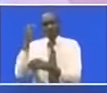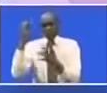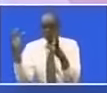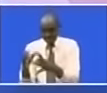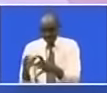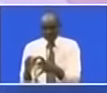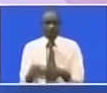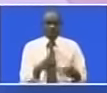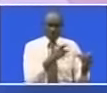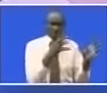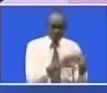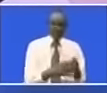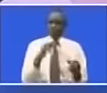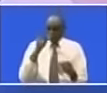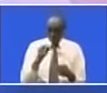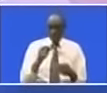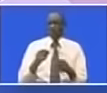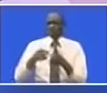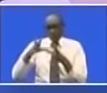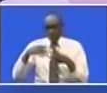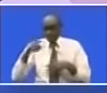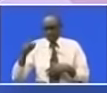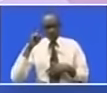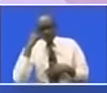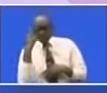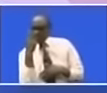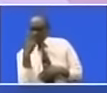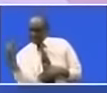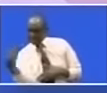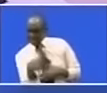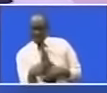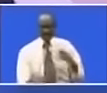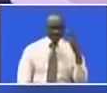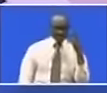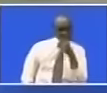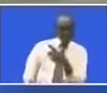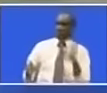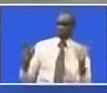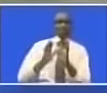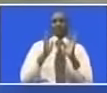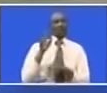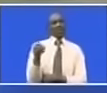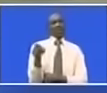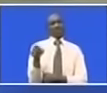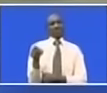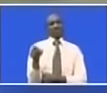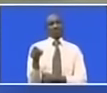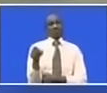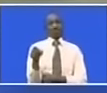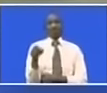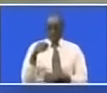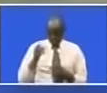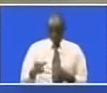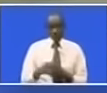a reason to believe that things were weighted against them or in favor. All right. As an